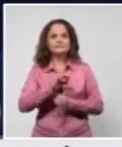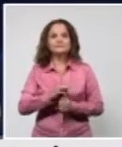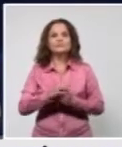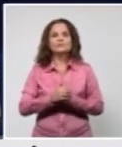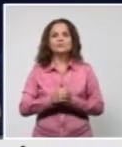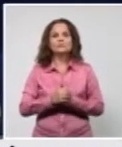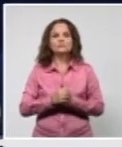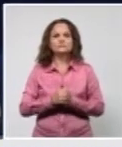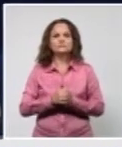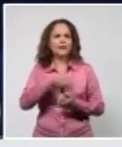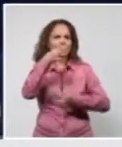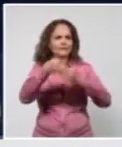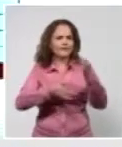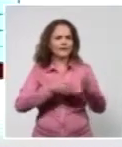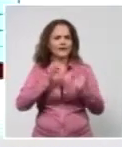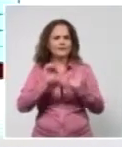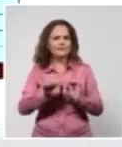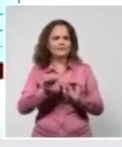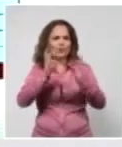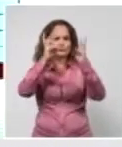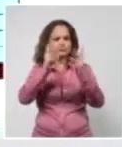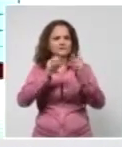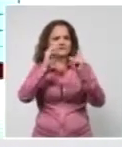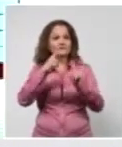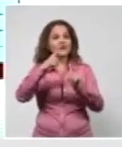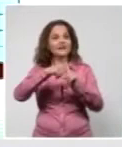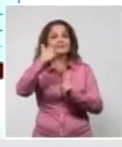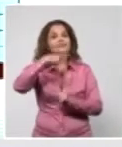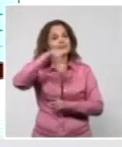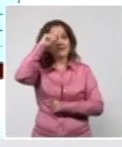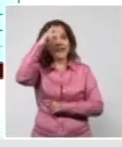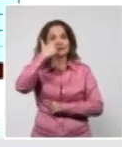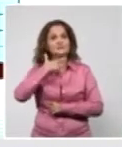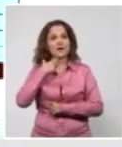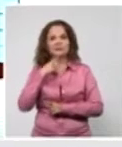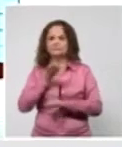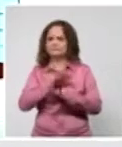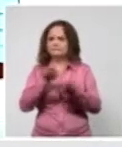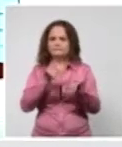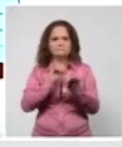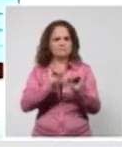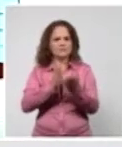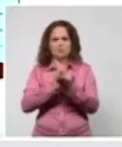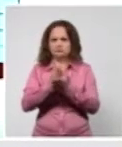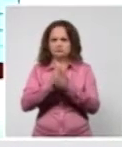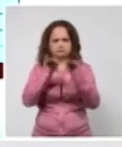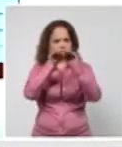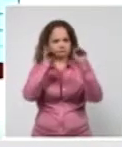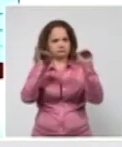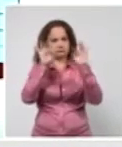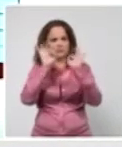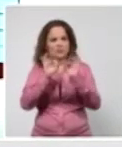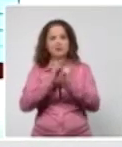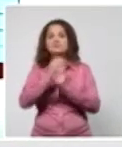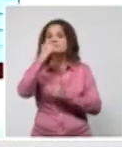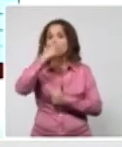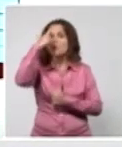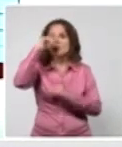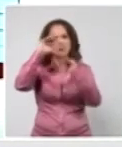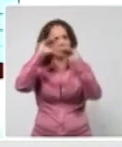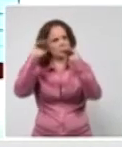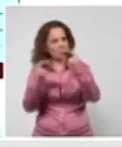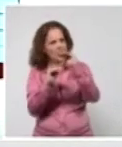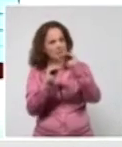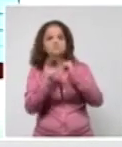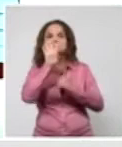per 100,000 inhabitants continues to be the highest in the country, with 54.23, lower